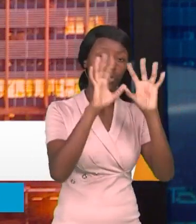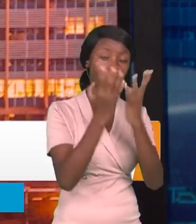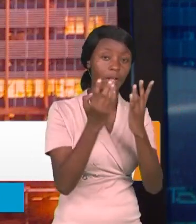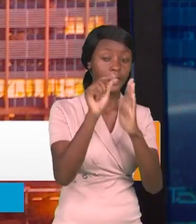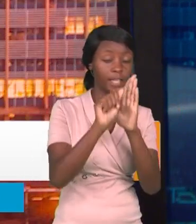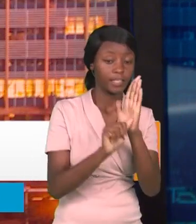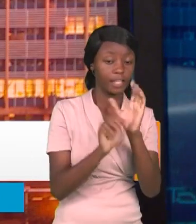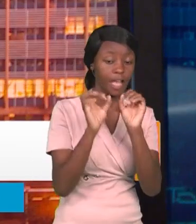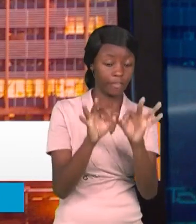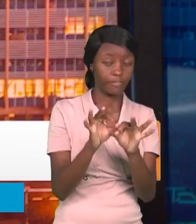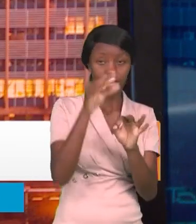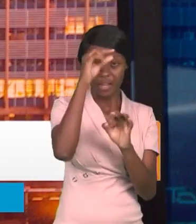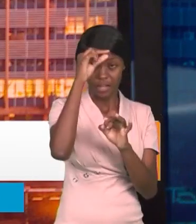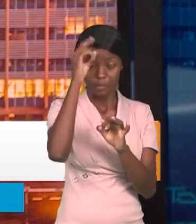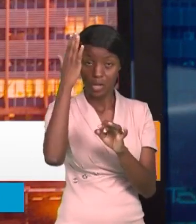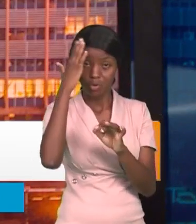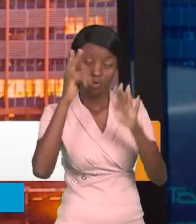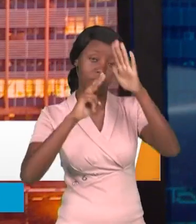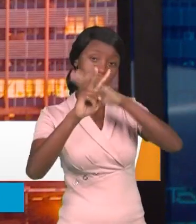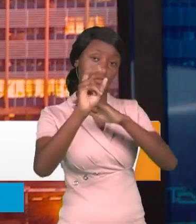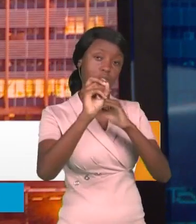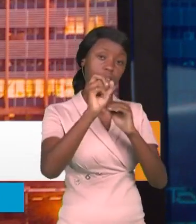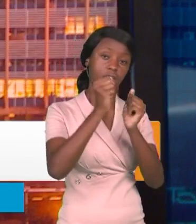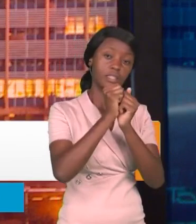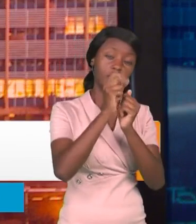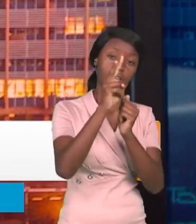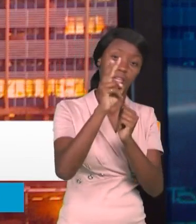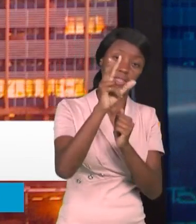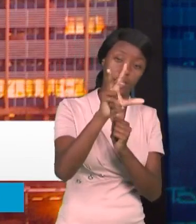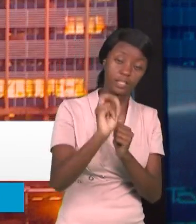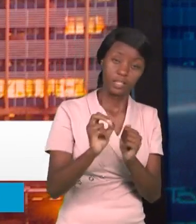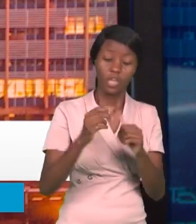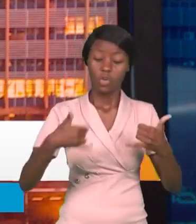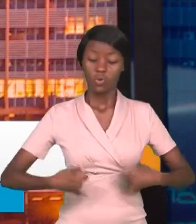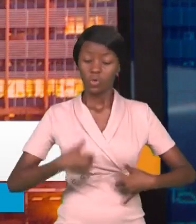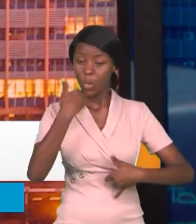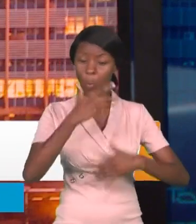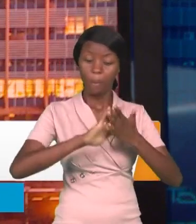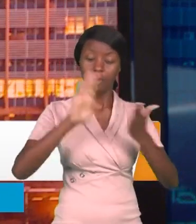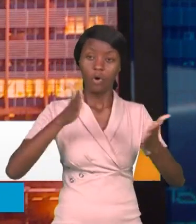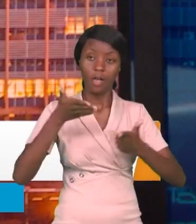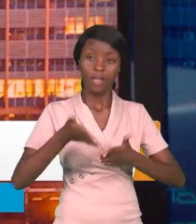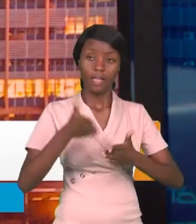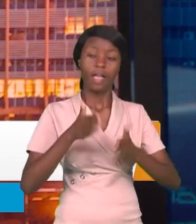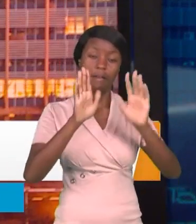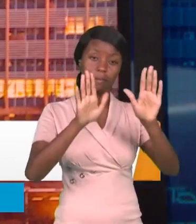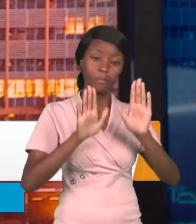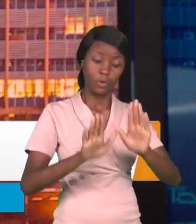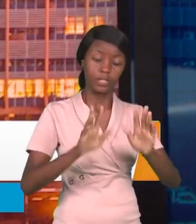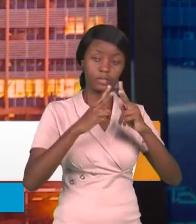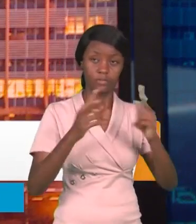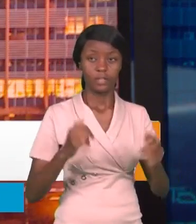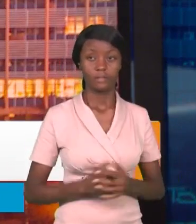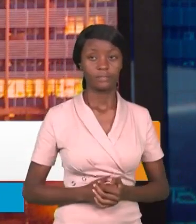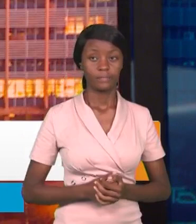realize the Vision 2030, the youth, which are the largest populace, play a very critical and significant